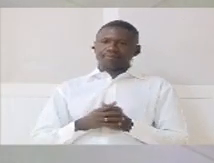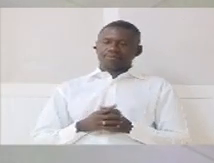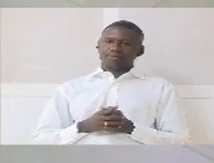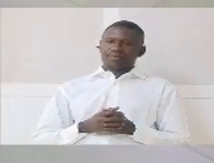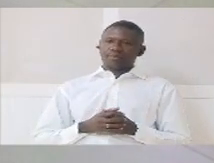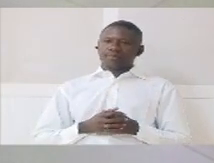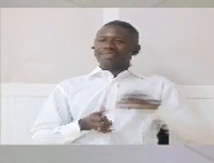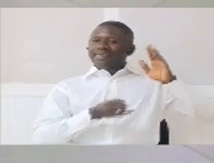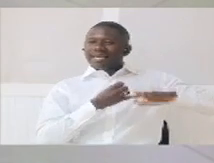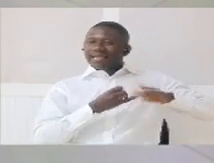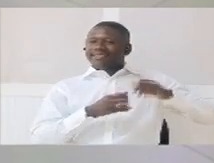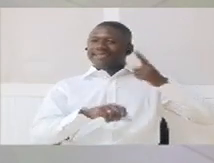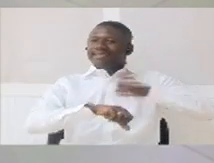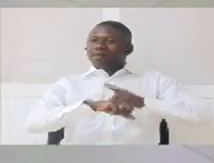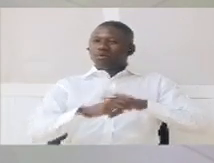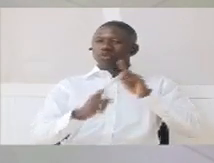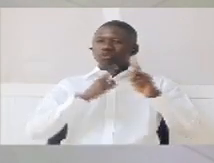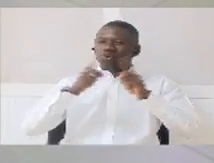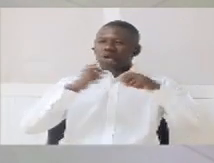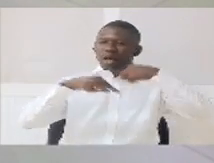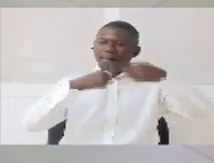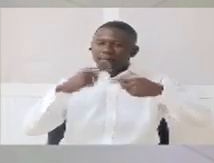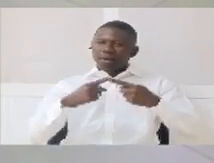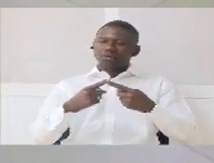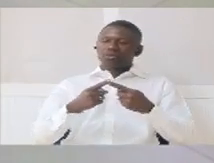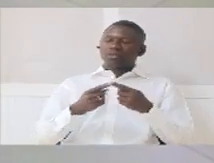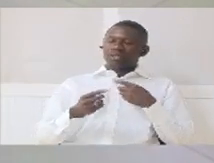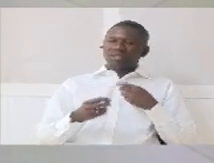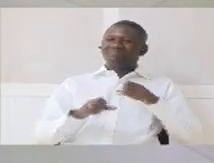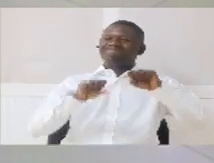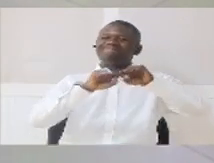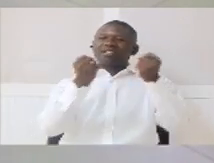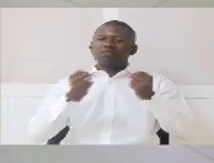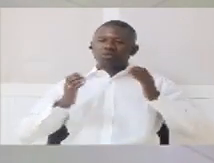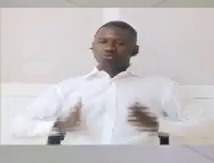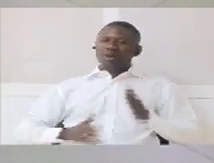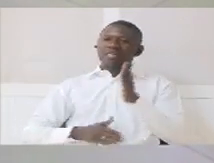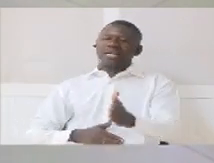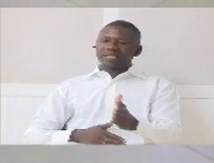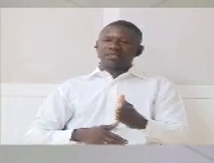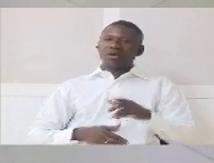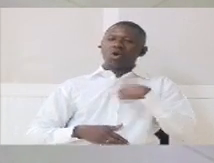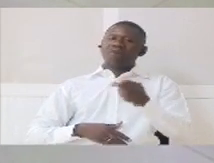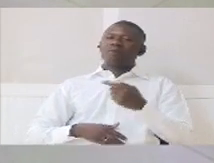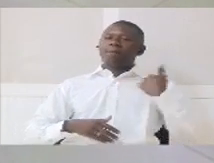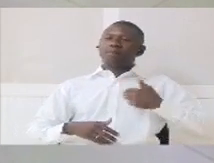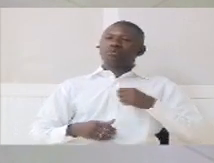The last time we were talking about the violation of rights of